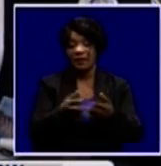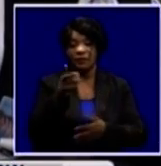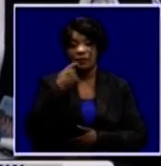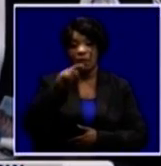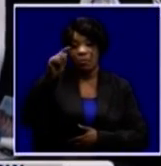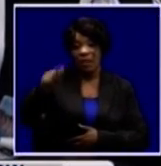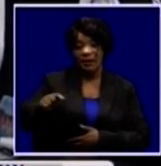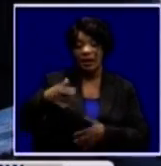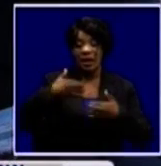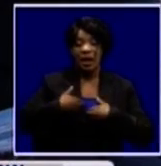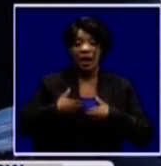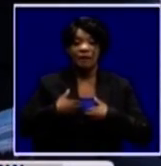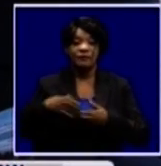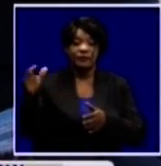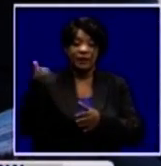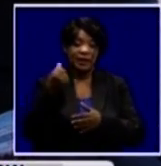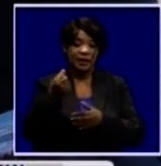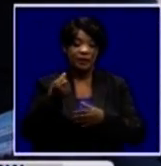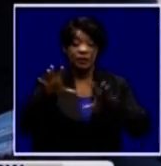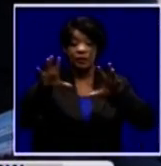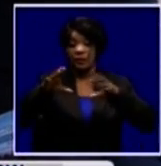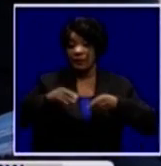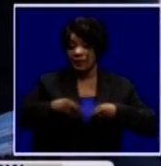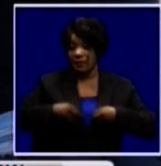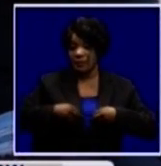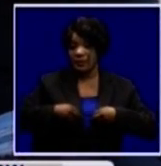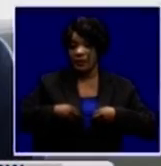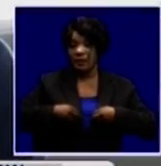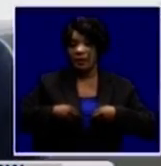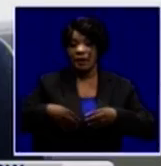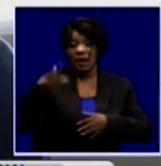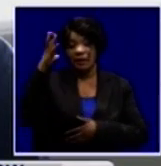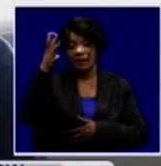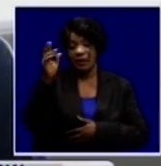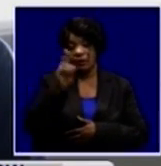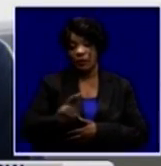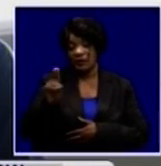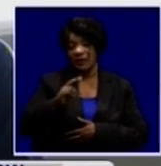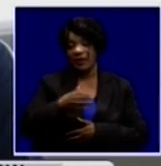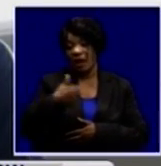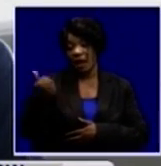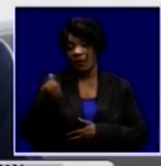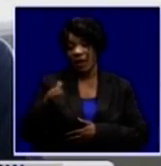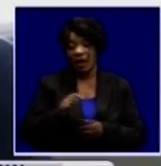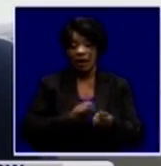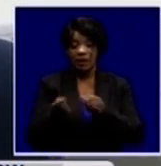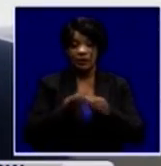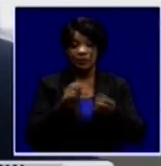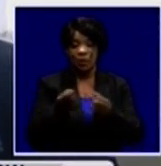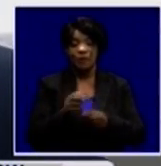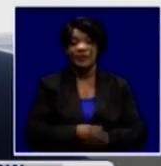undertaking in recognizing and appreciating other sporting disciplines, such